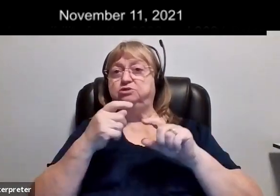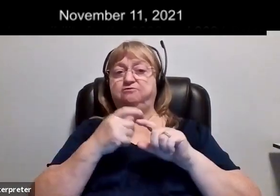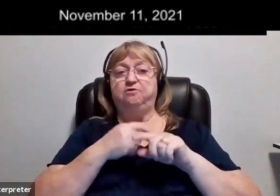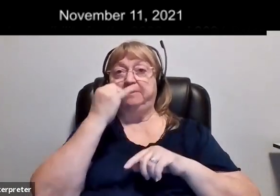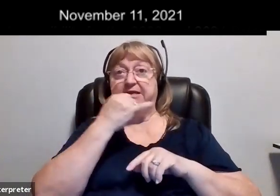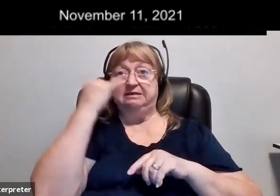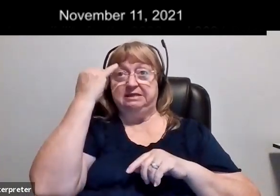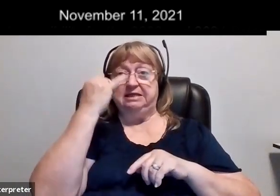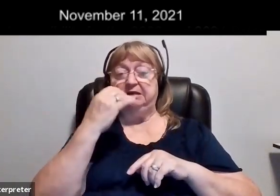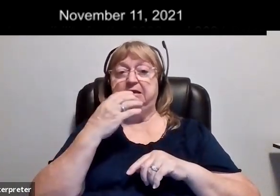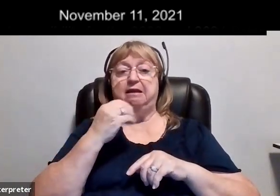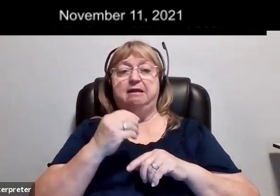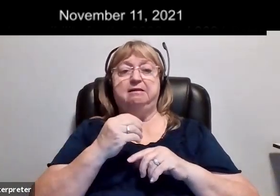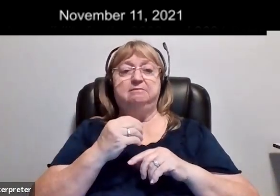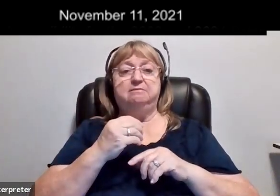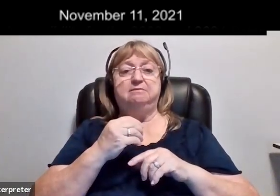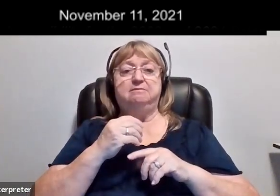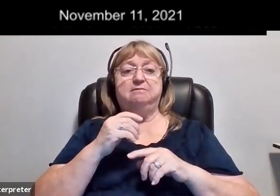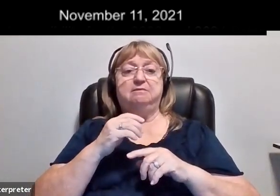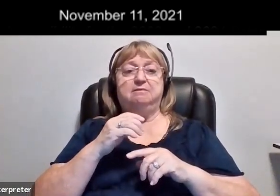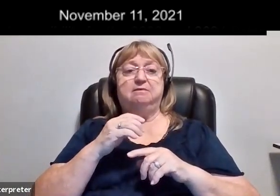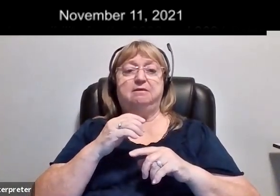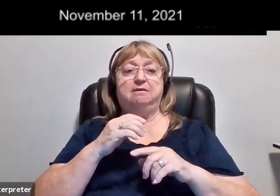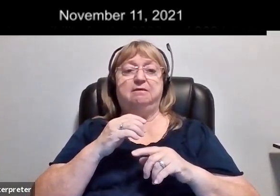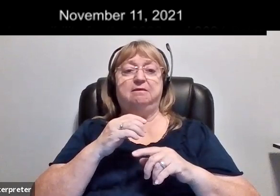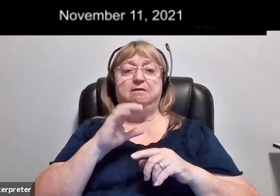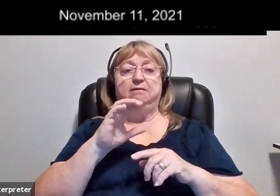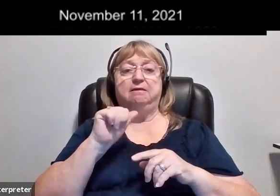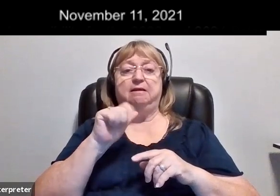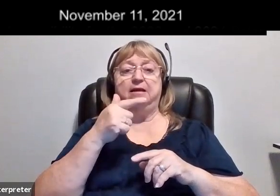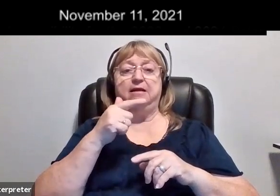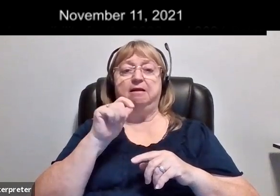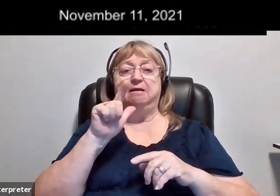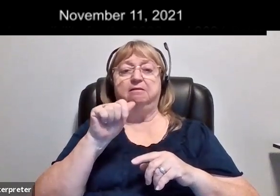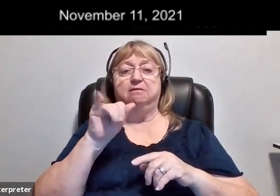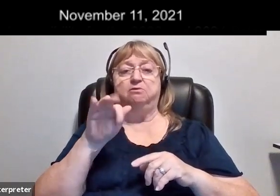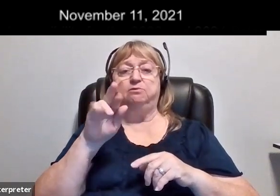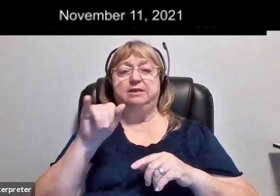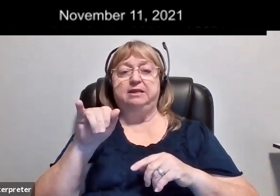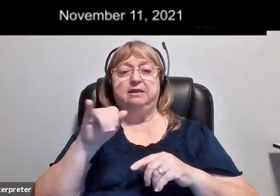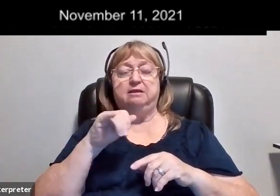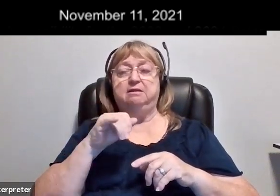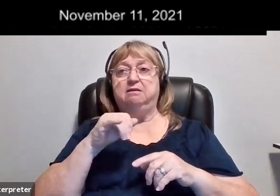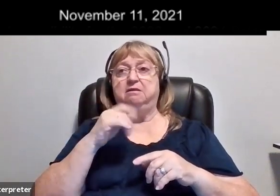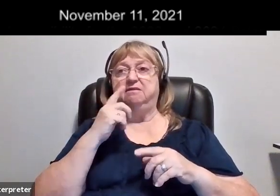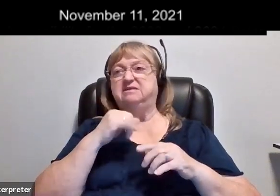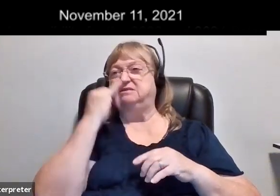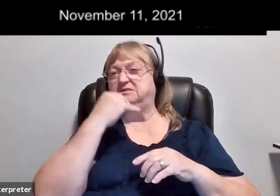and Cagliari in specific, which is in Sardinia, an Italian island.